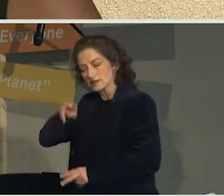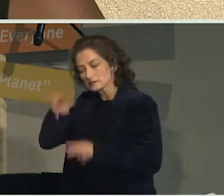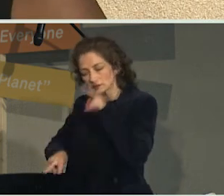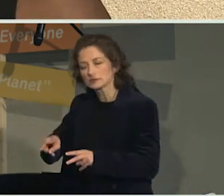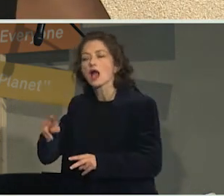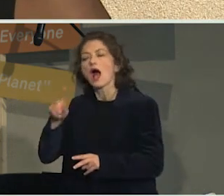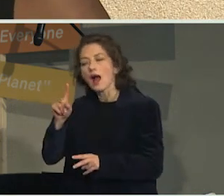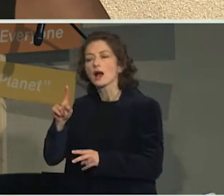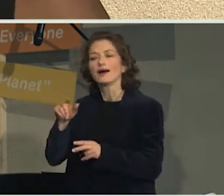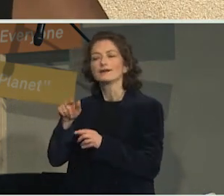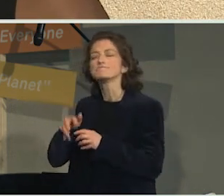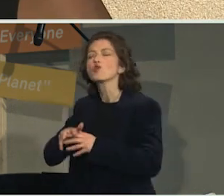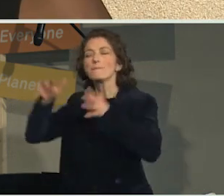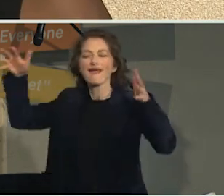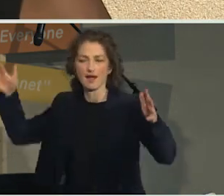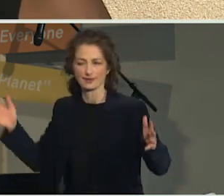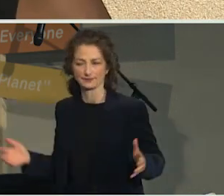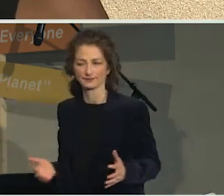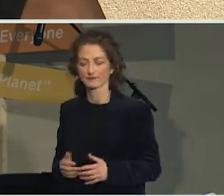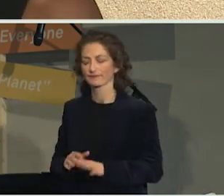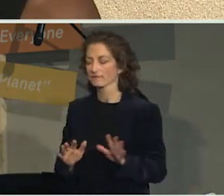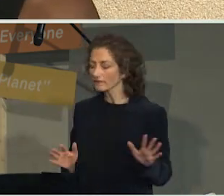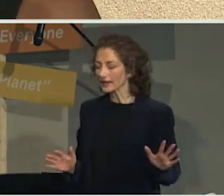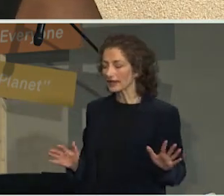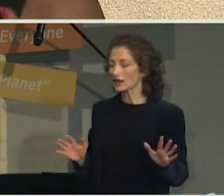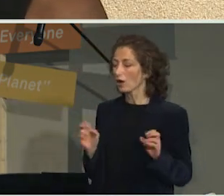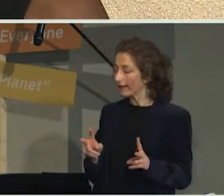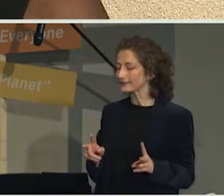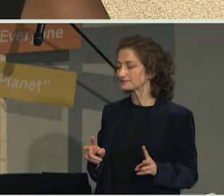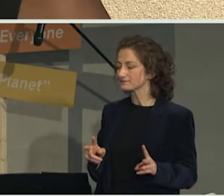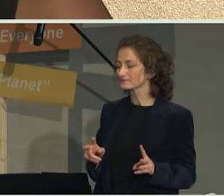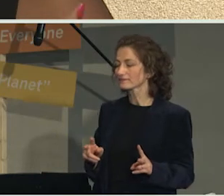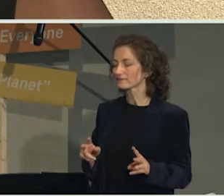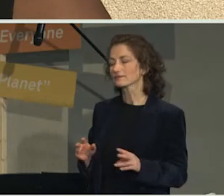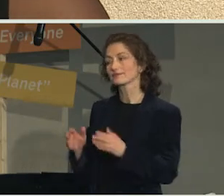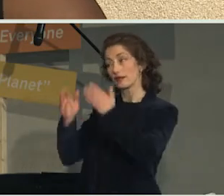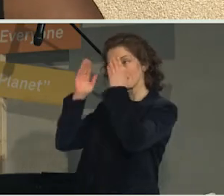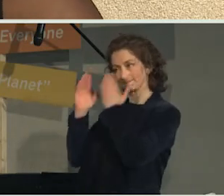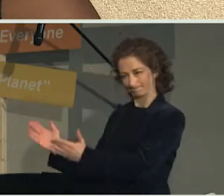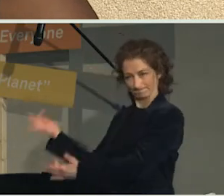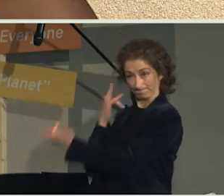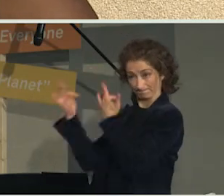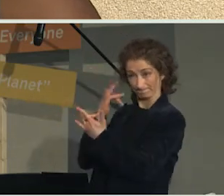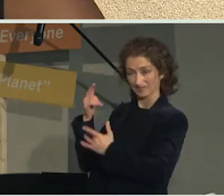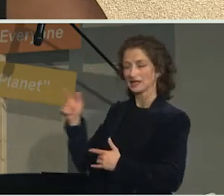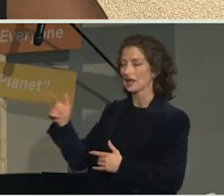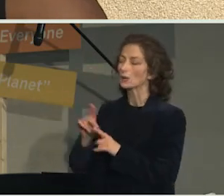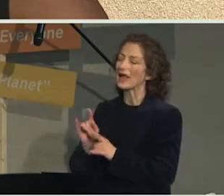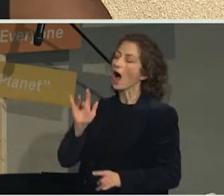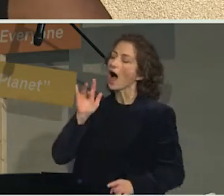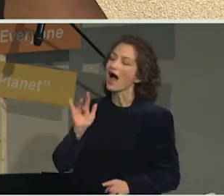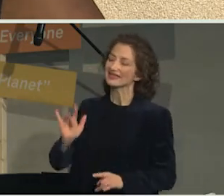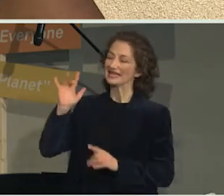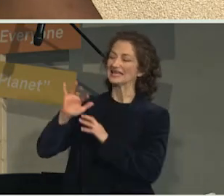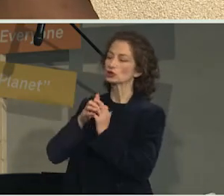So, despite my temptation to respond to the nostalgia for an anti-intersectional past that seems so